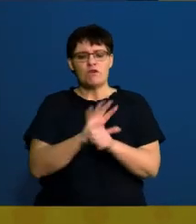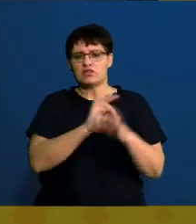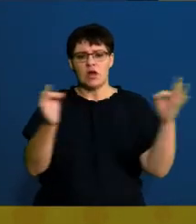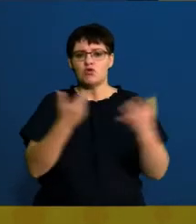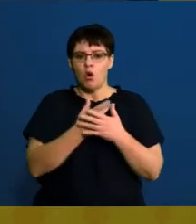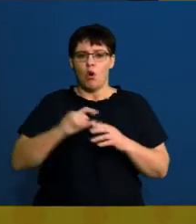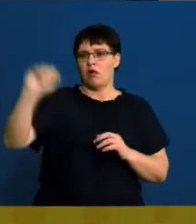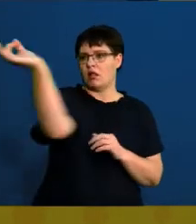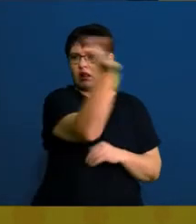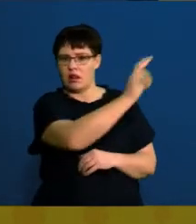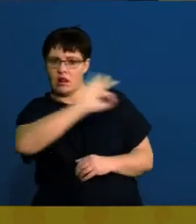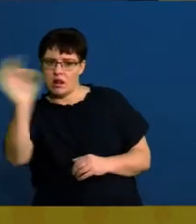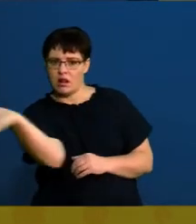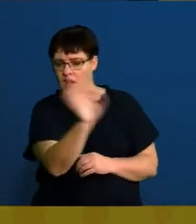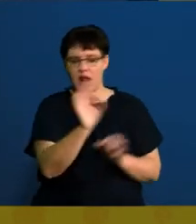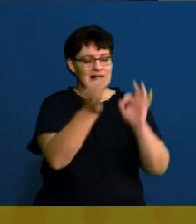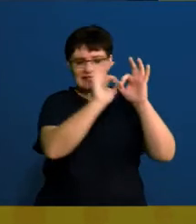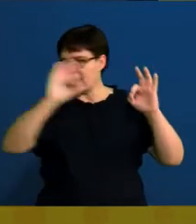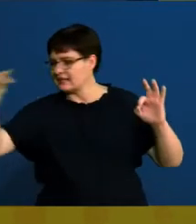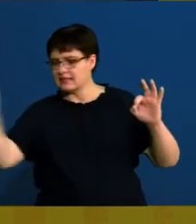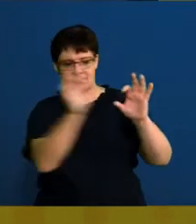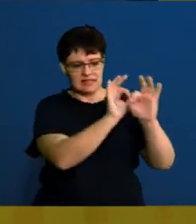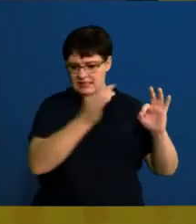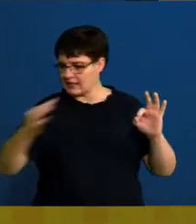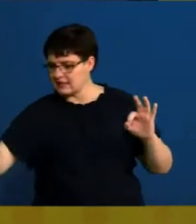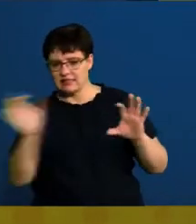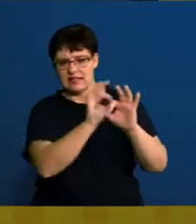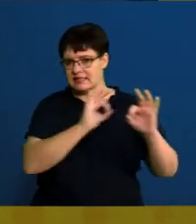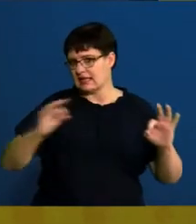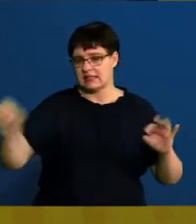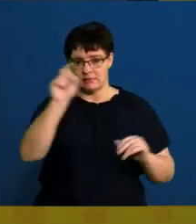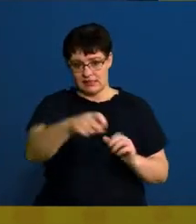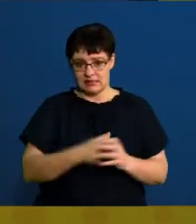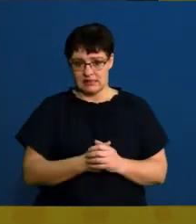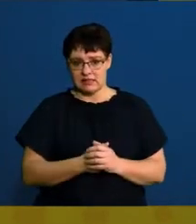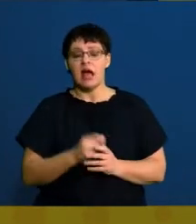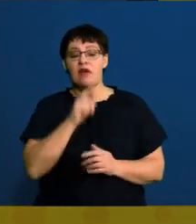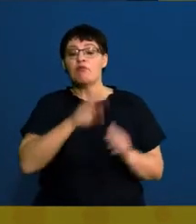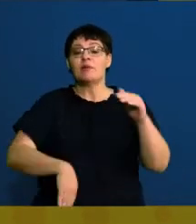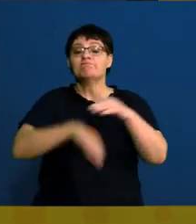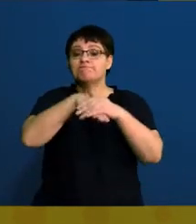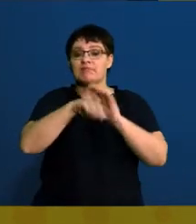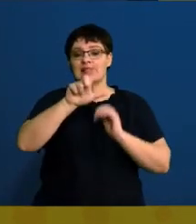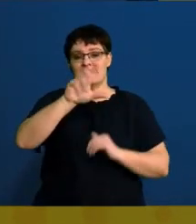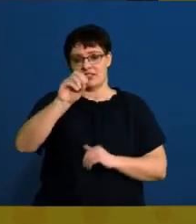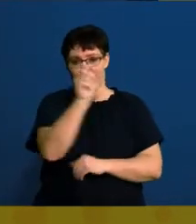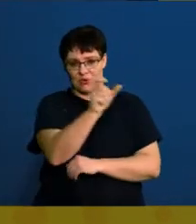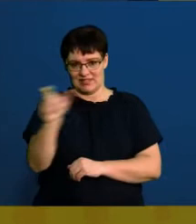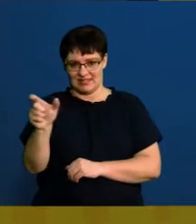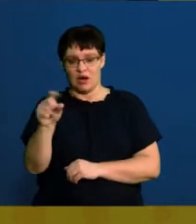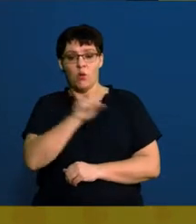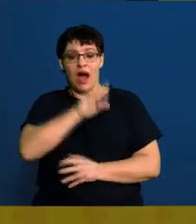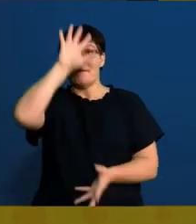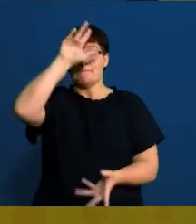use phrases. Okay? And again, remember we spoke about our 70 words. So because we are